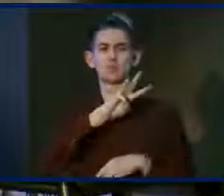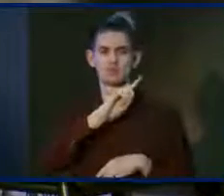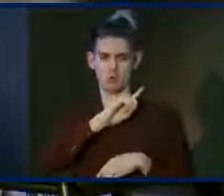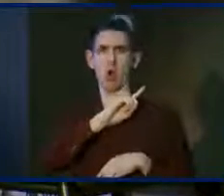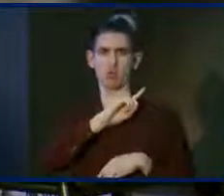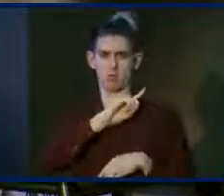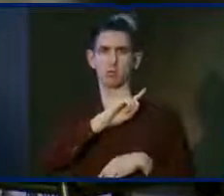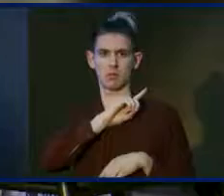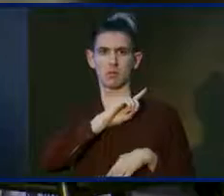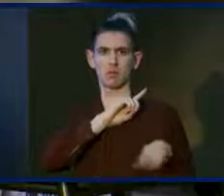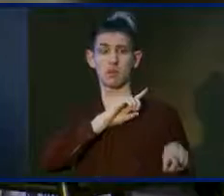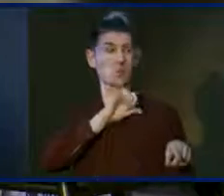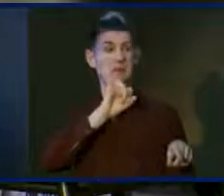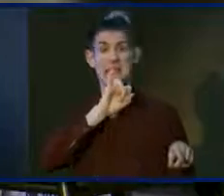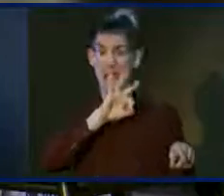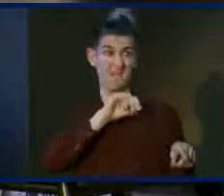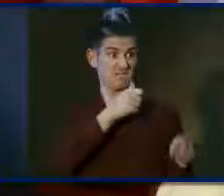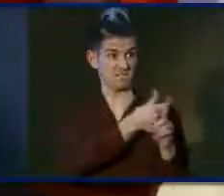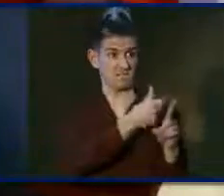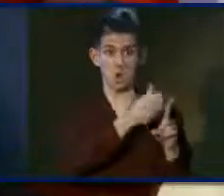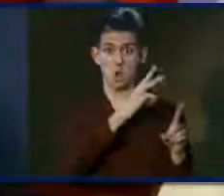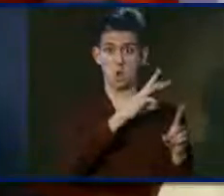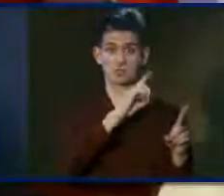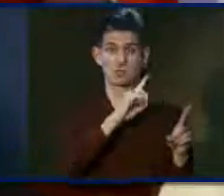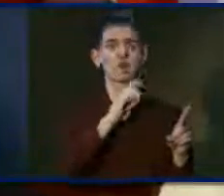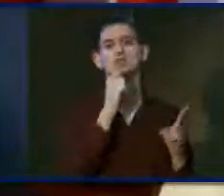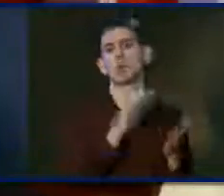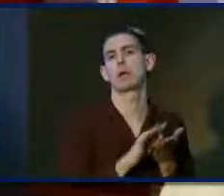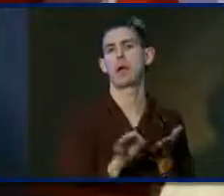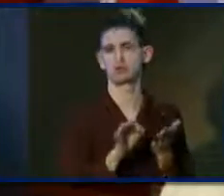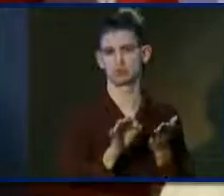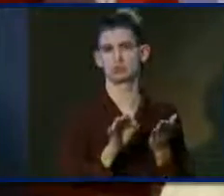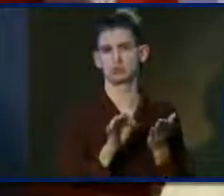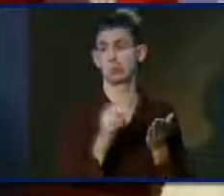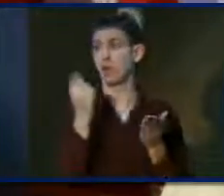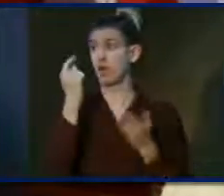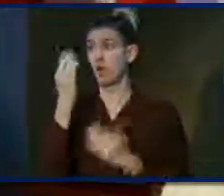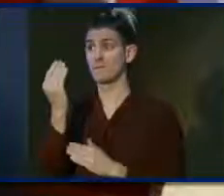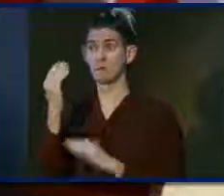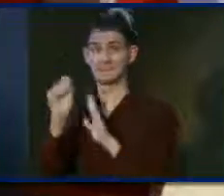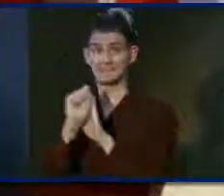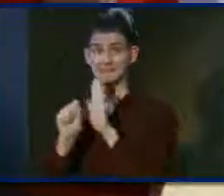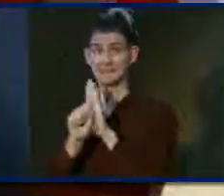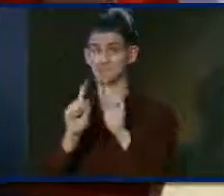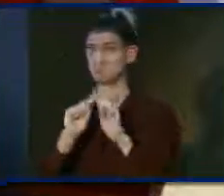even say they voted. There were 4 states that actually use a ranked choice voting ballot.